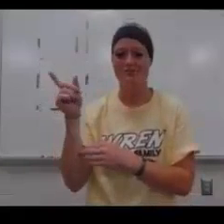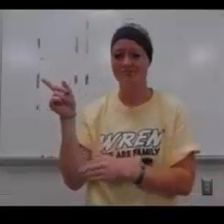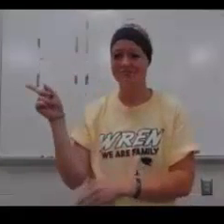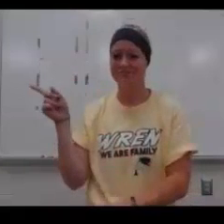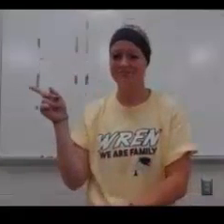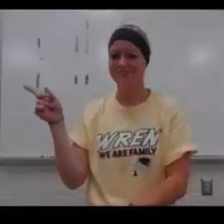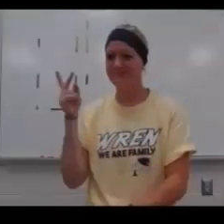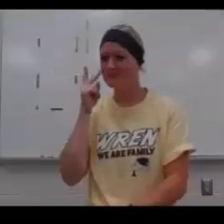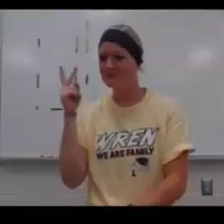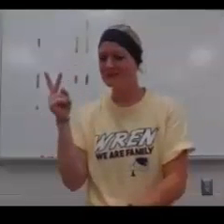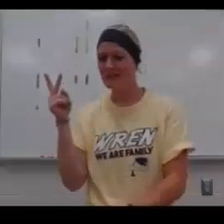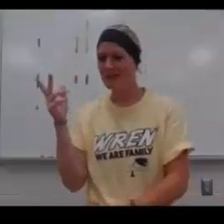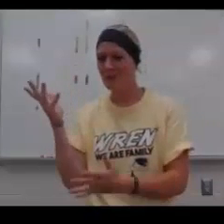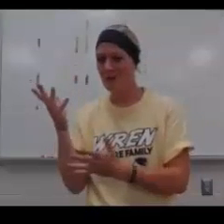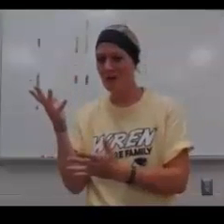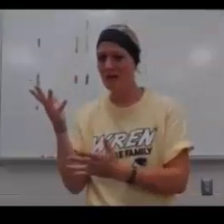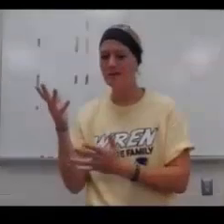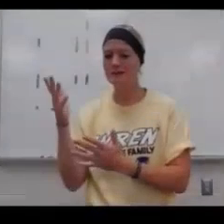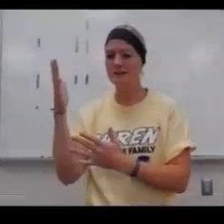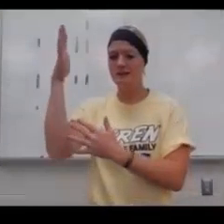was a good dog.